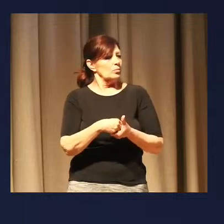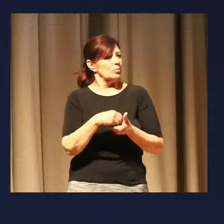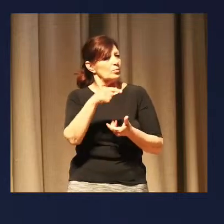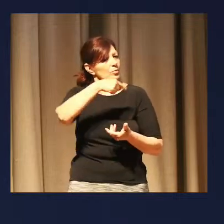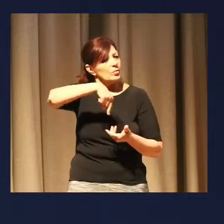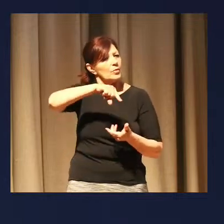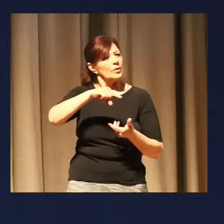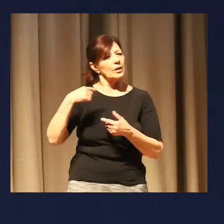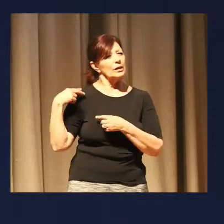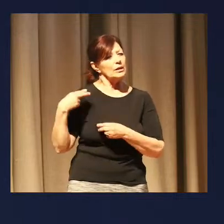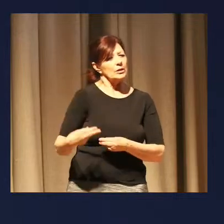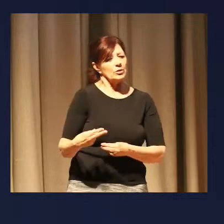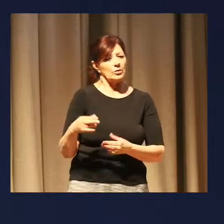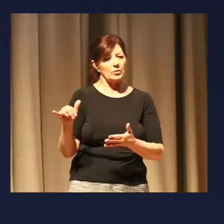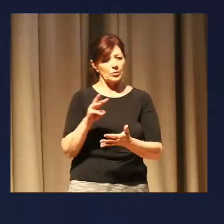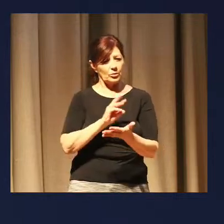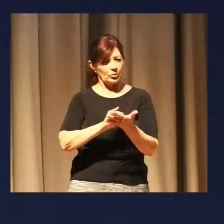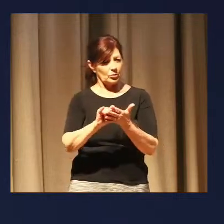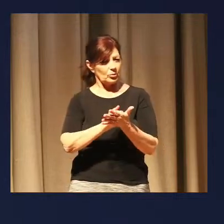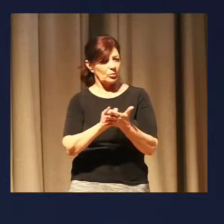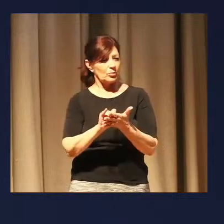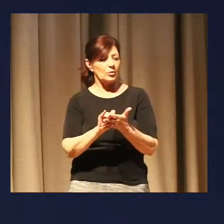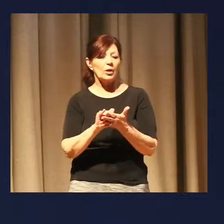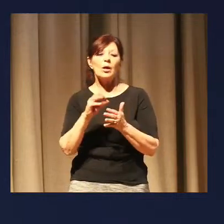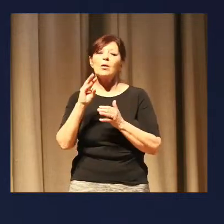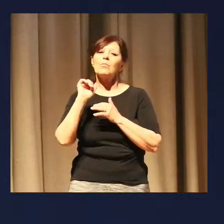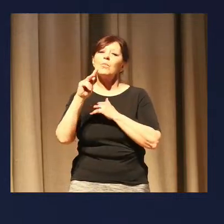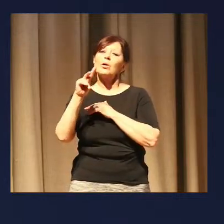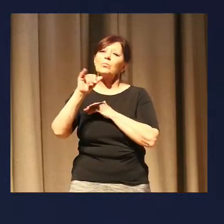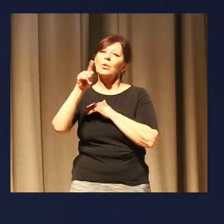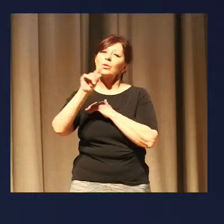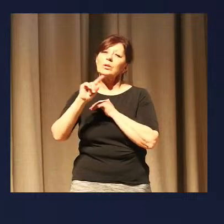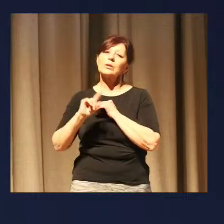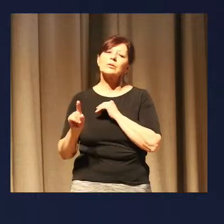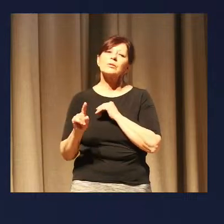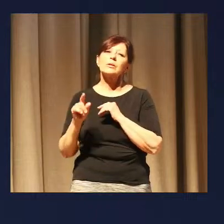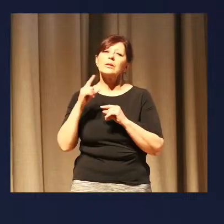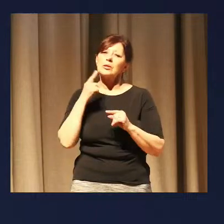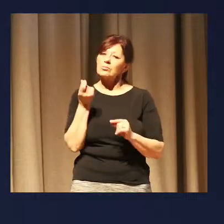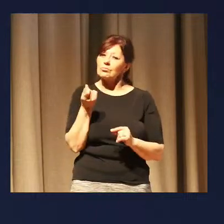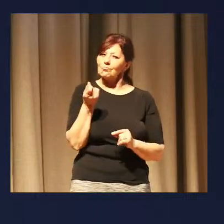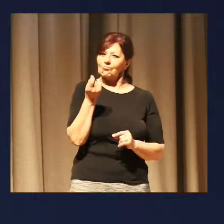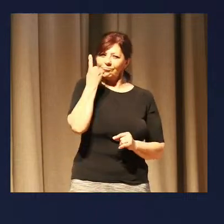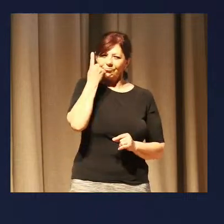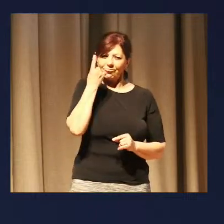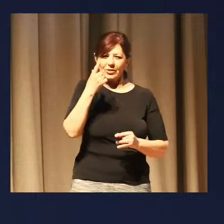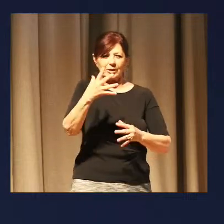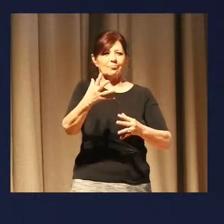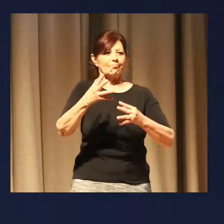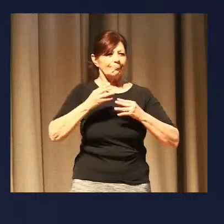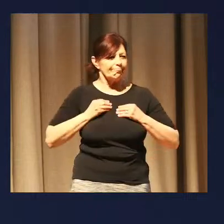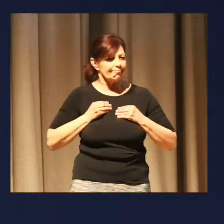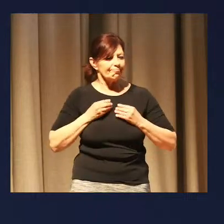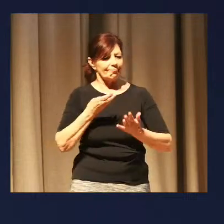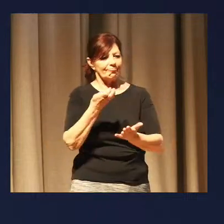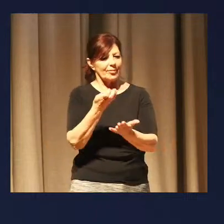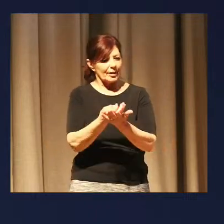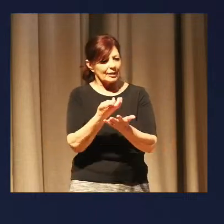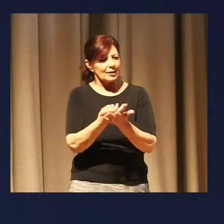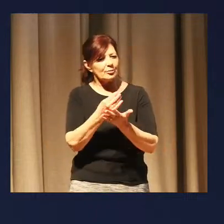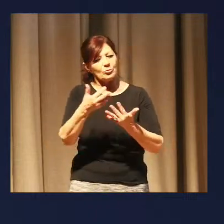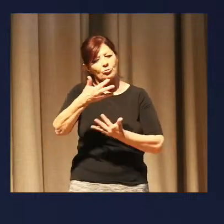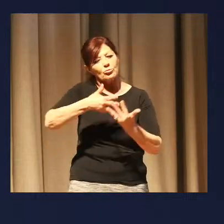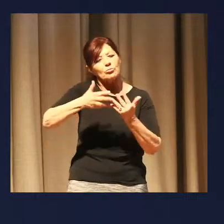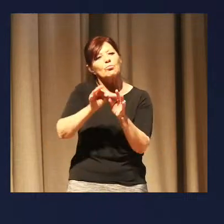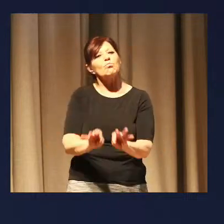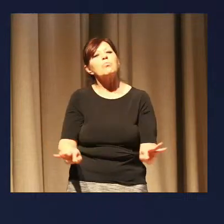New York. County Executive Mark Poloncarz has understood and embraced the economic and social